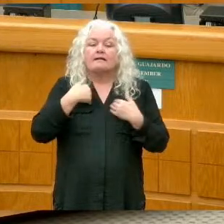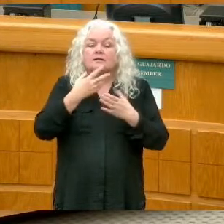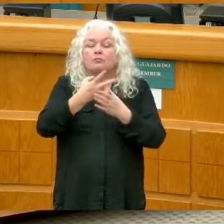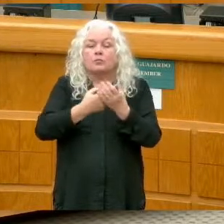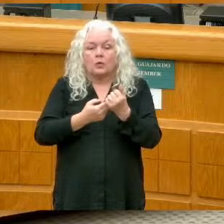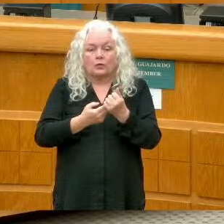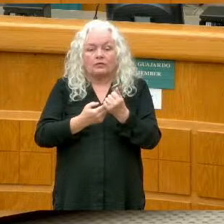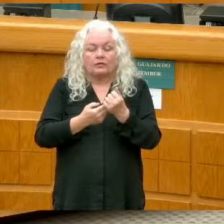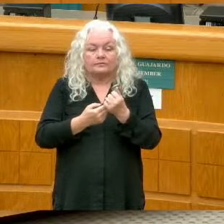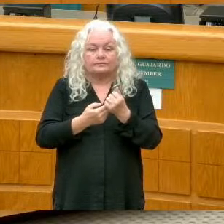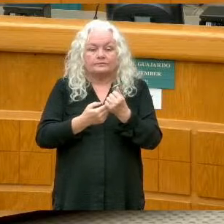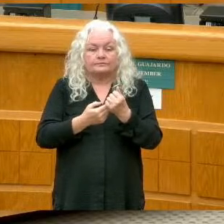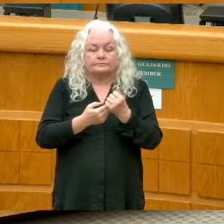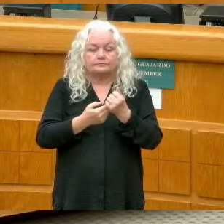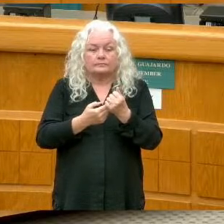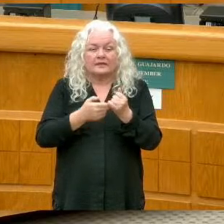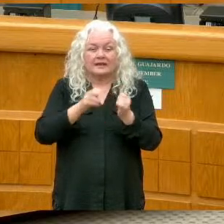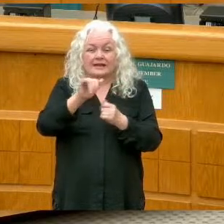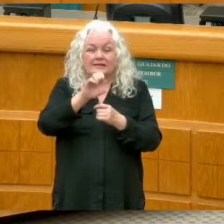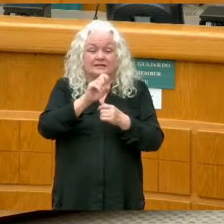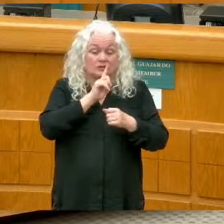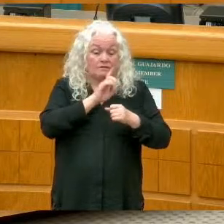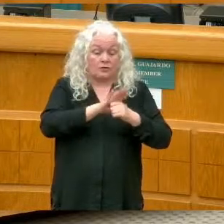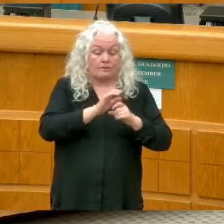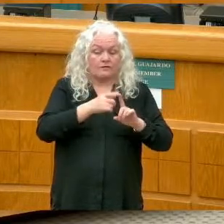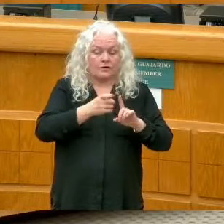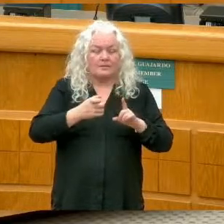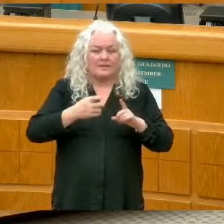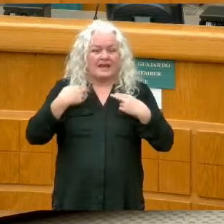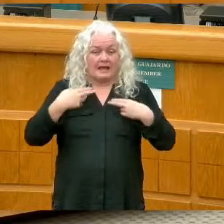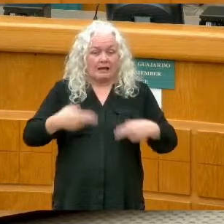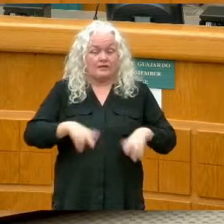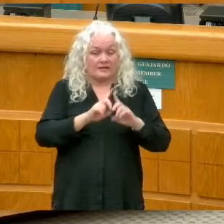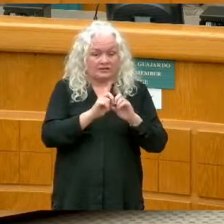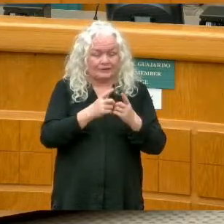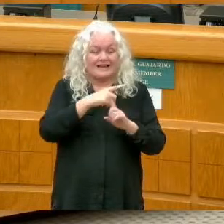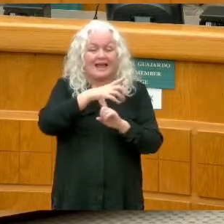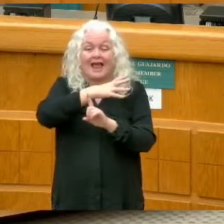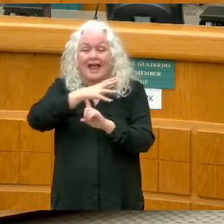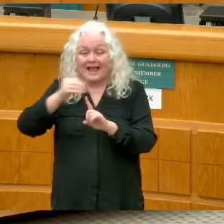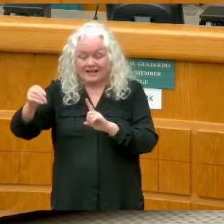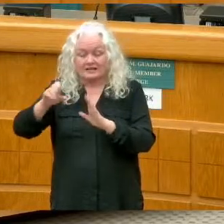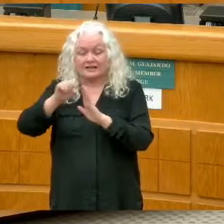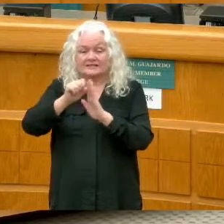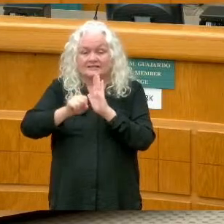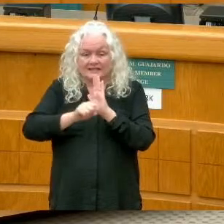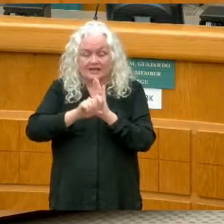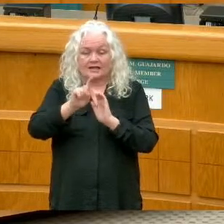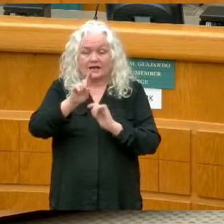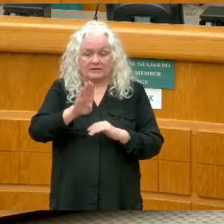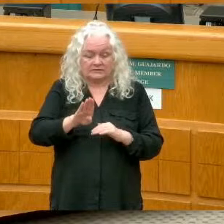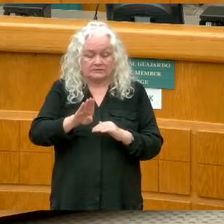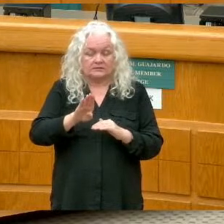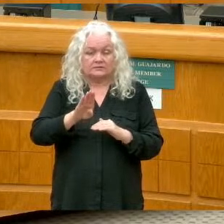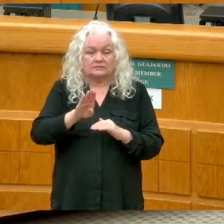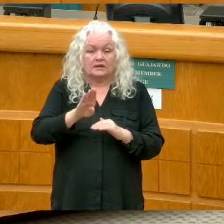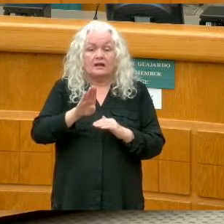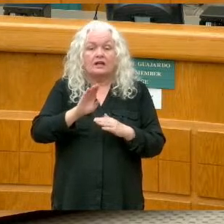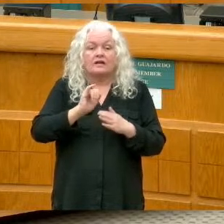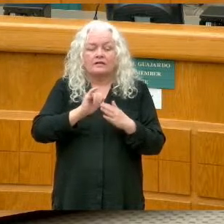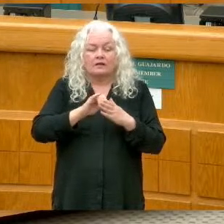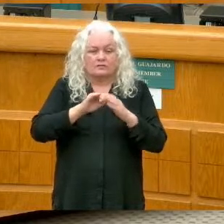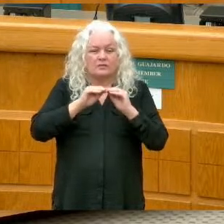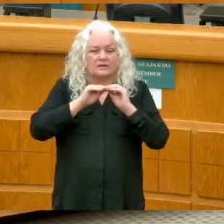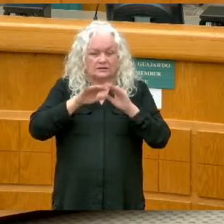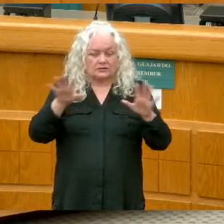both the cases confirmed from the health district as well as the state data drop cases. Those have been